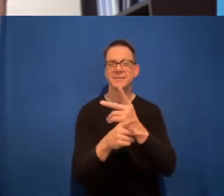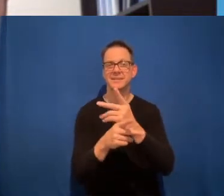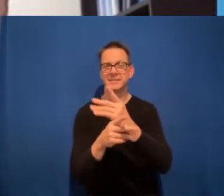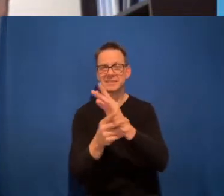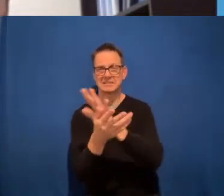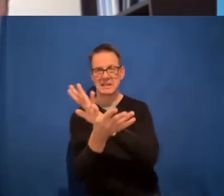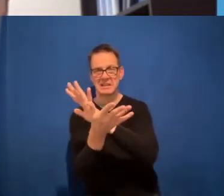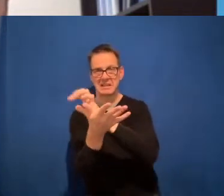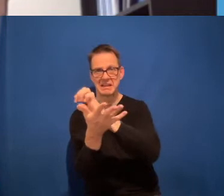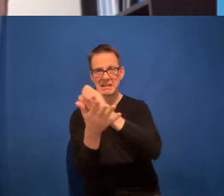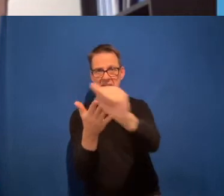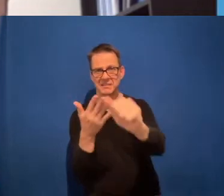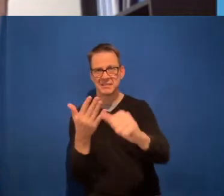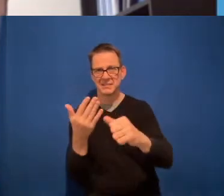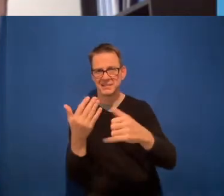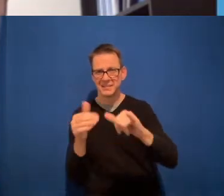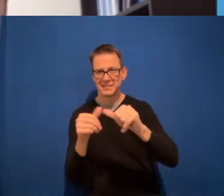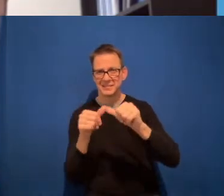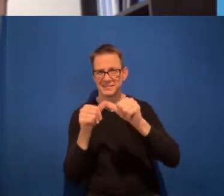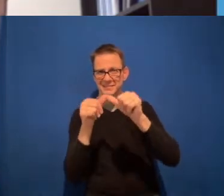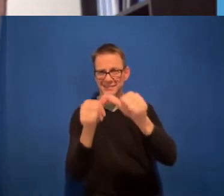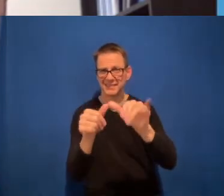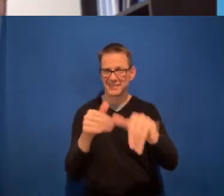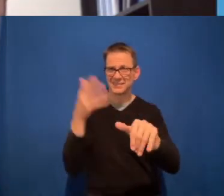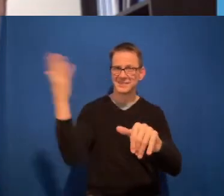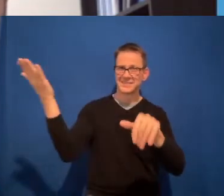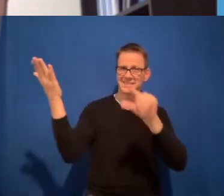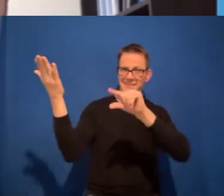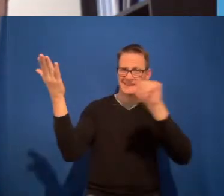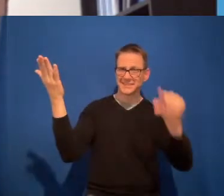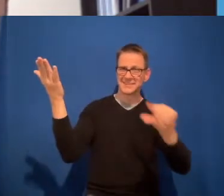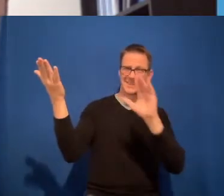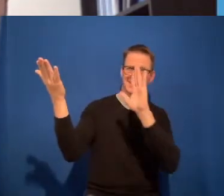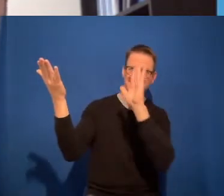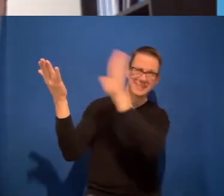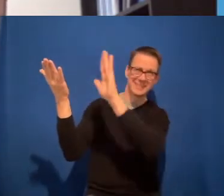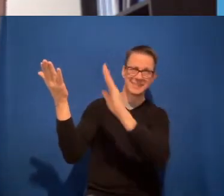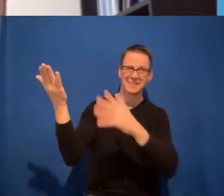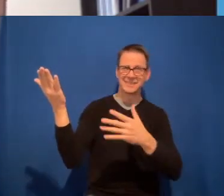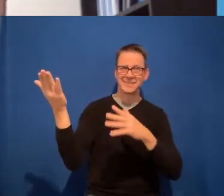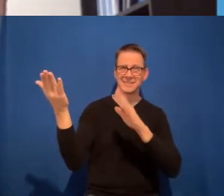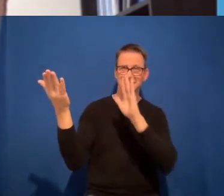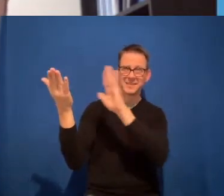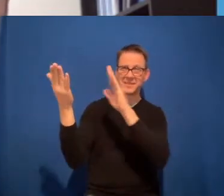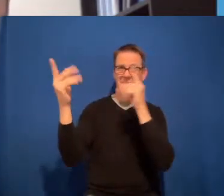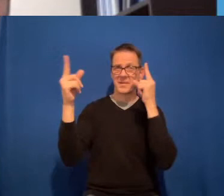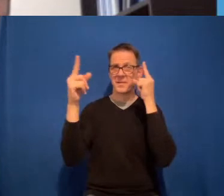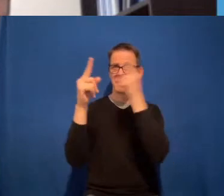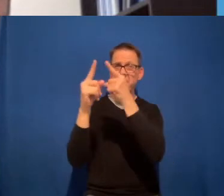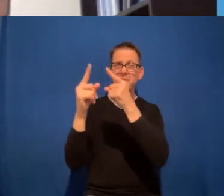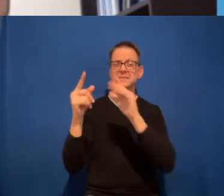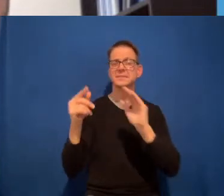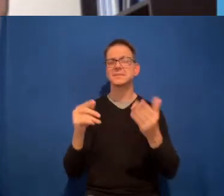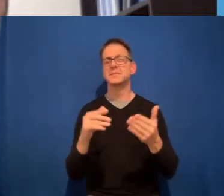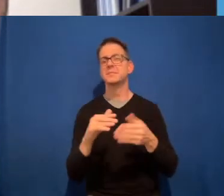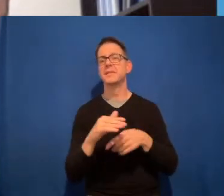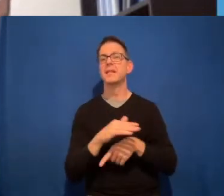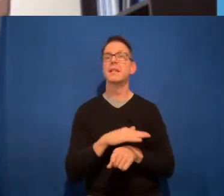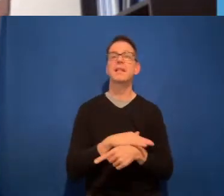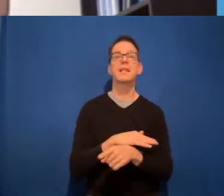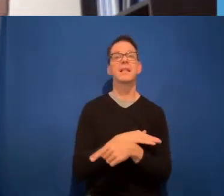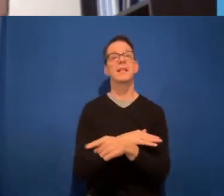and the continuation of this government's path towards undermining a system that's